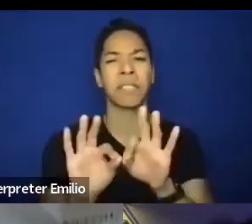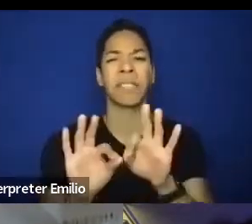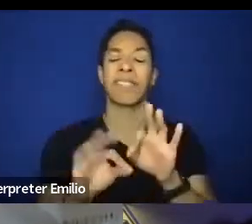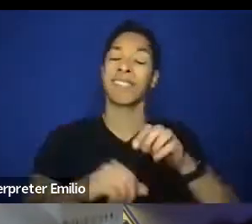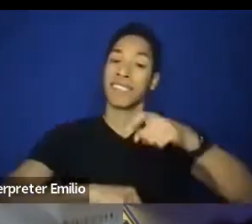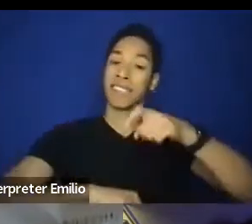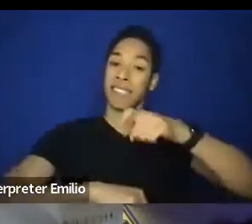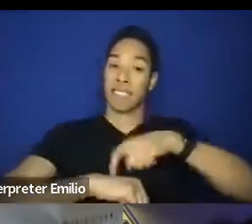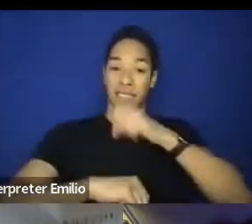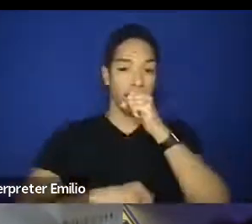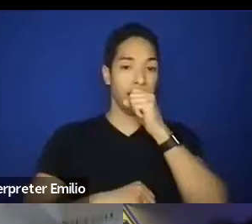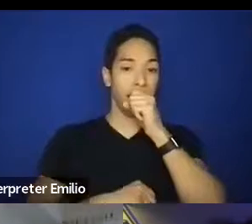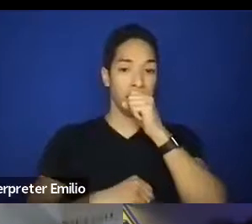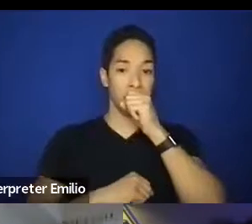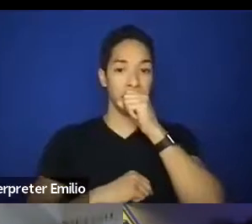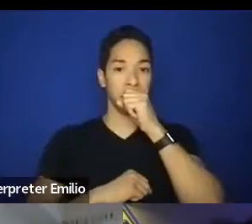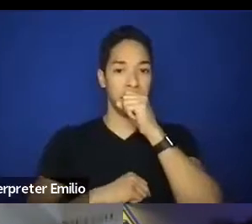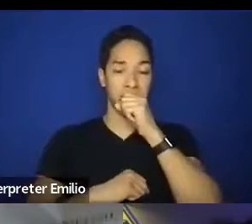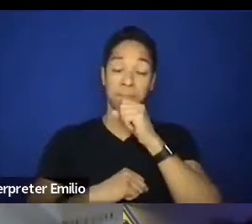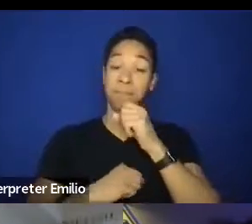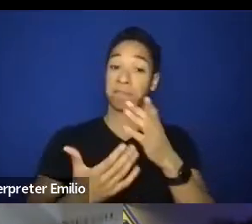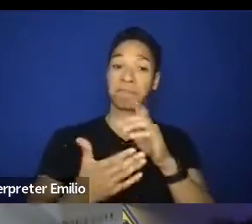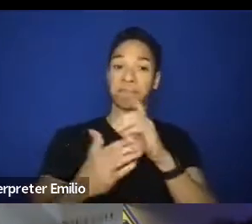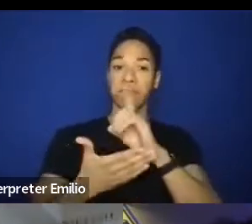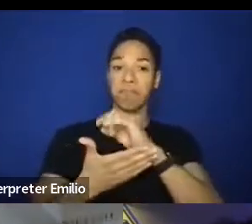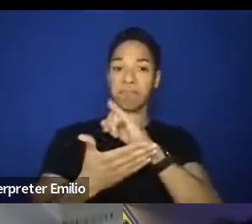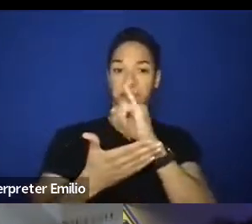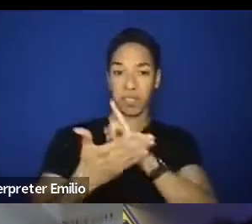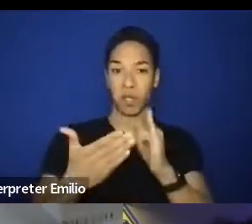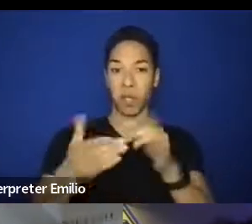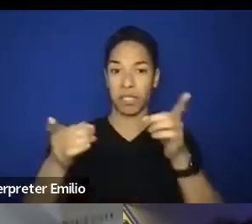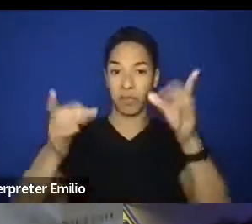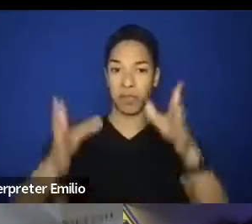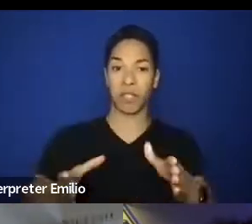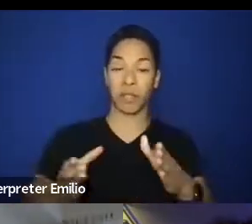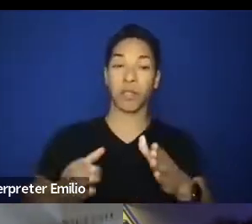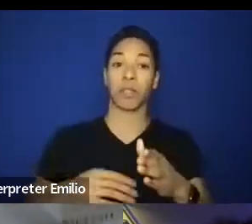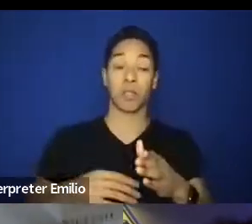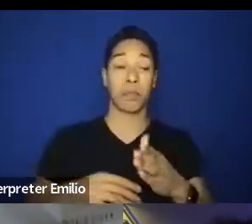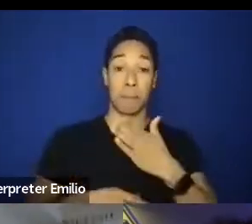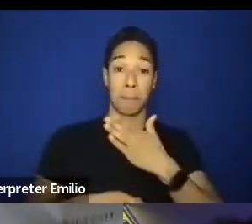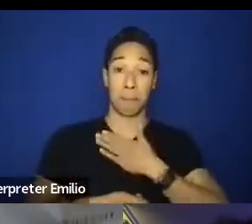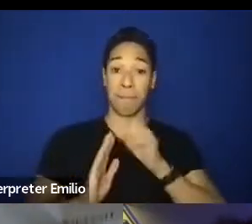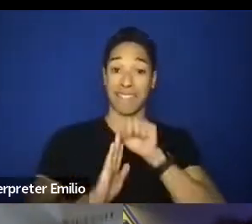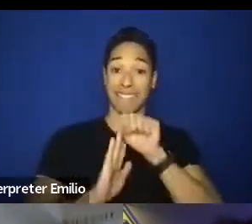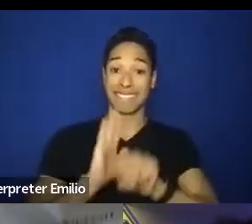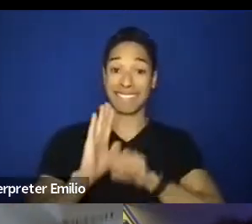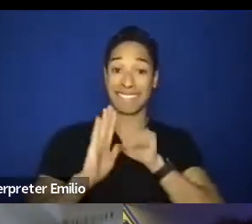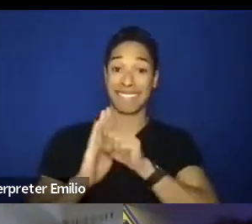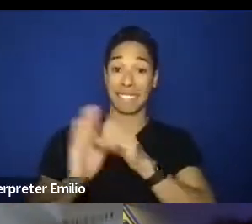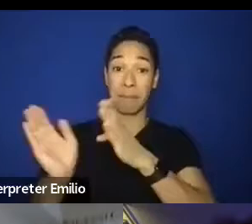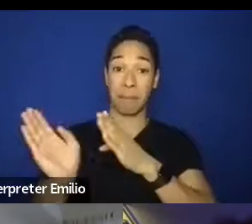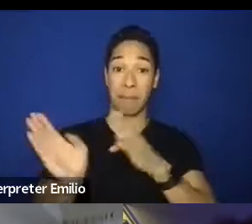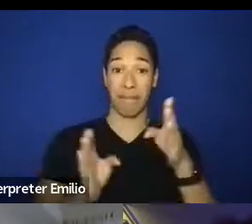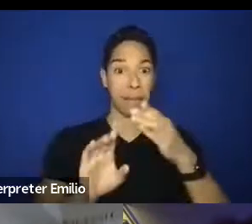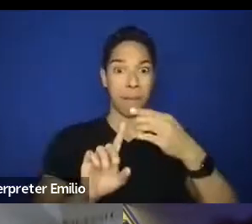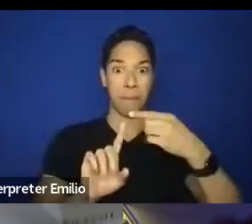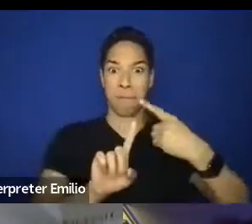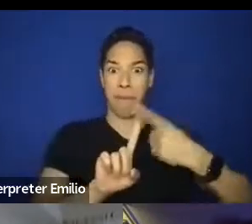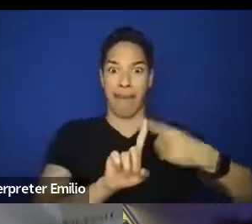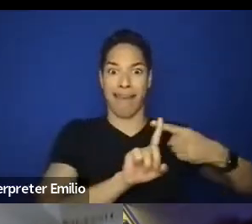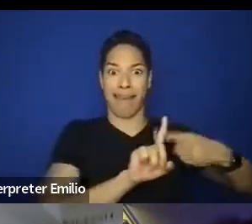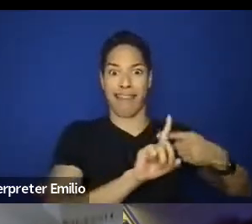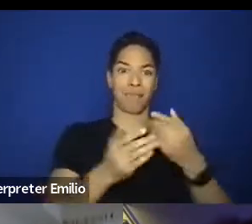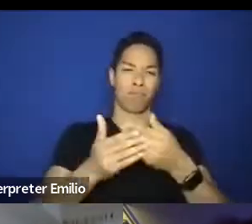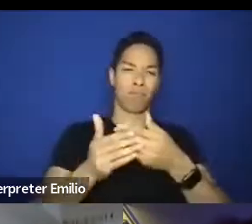time, like as an artistic director, my season's planned months in advance. I don't know why we suddenly